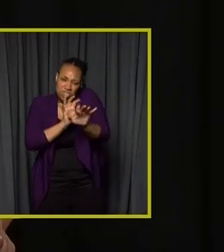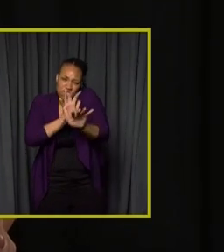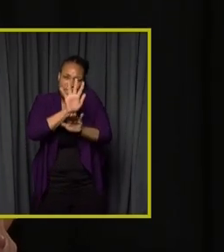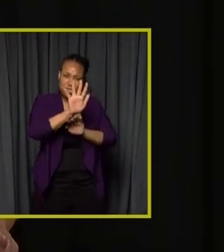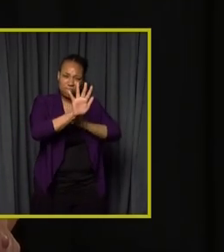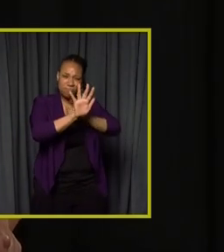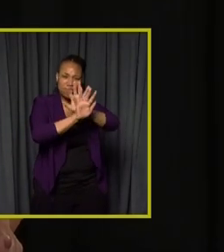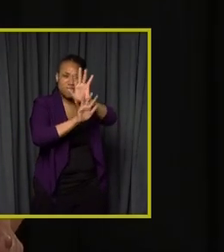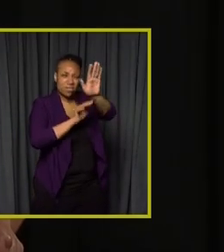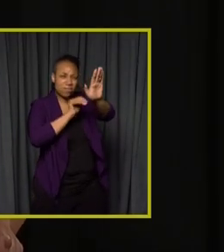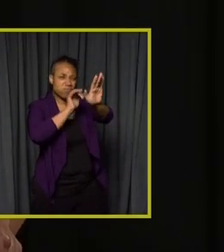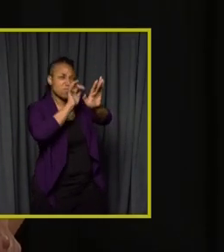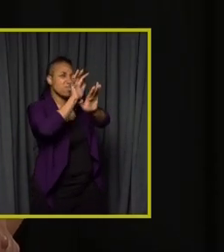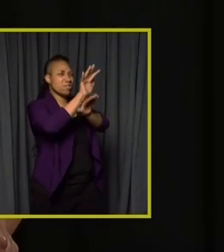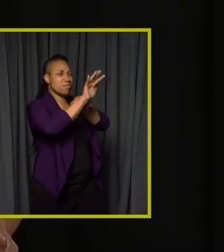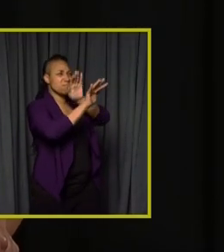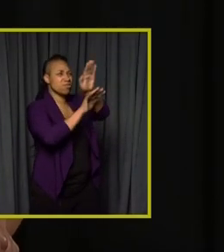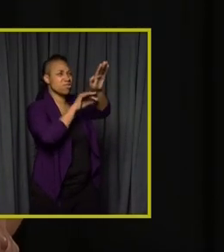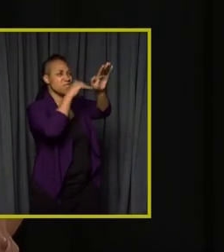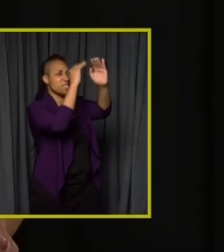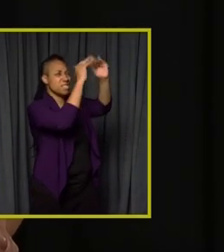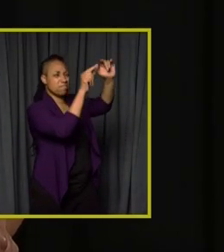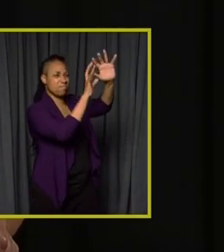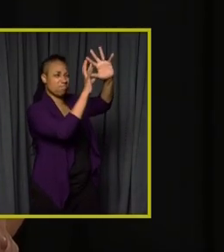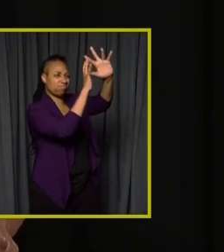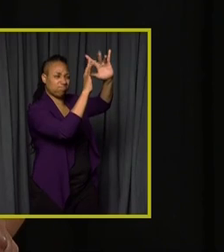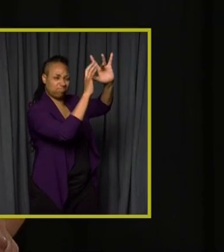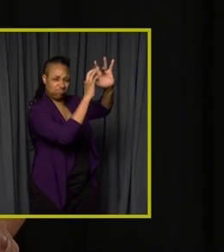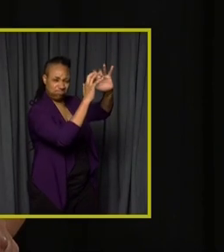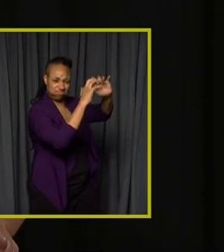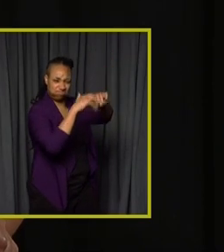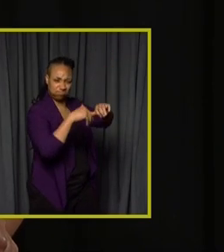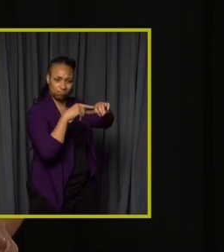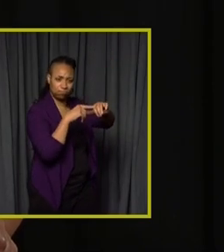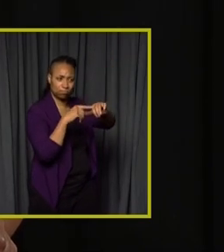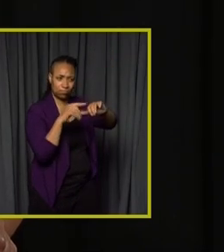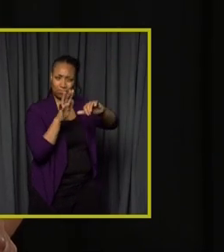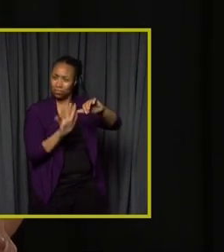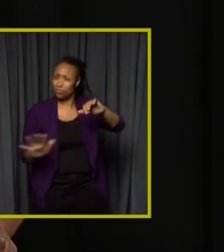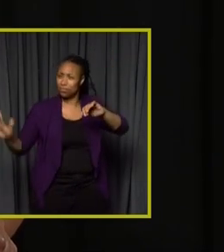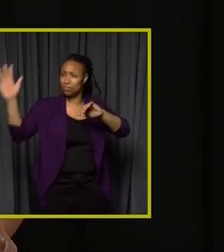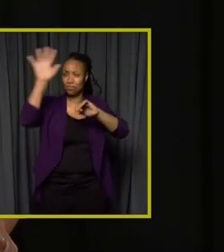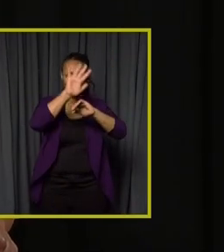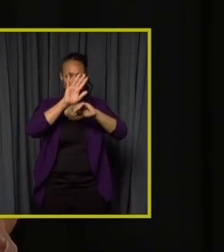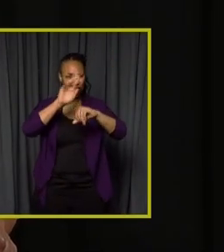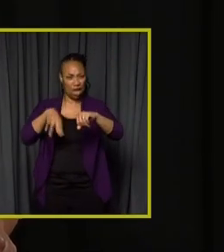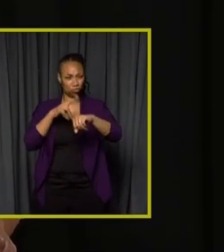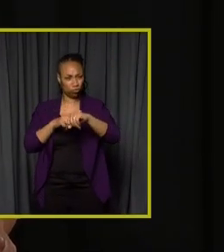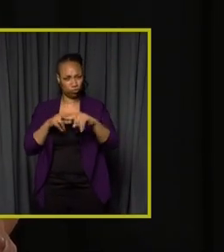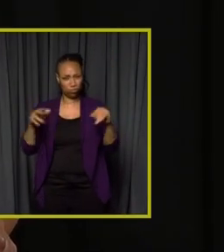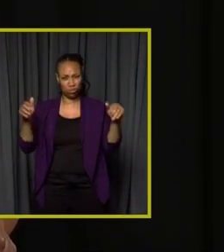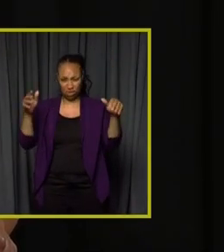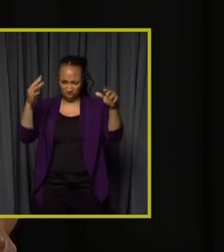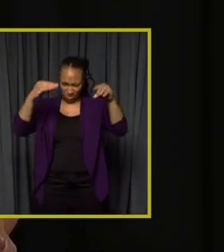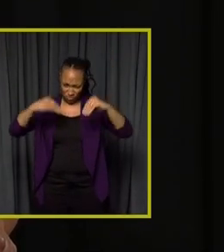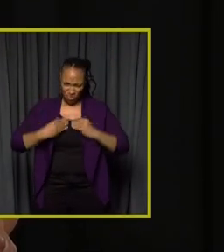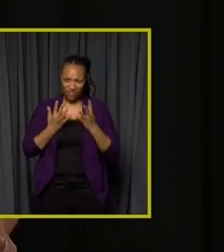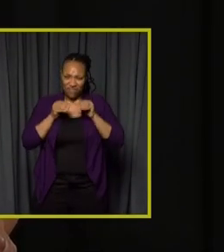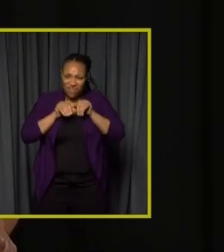a national call for moral revival, please text the word moral to